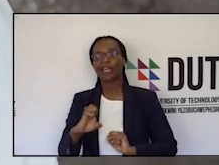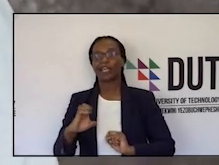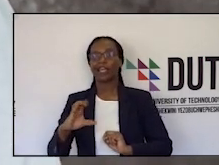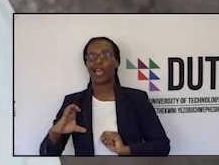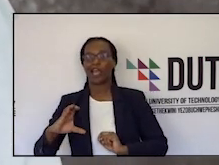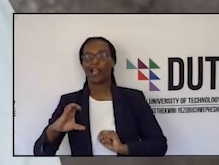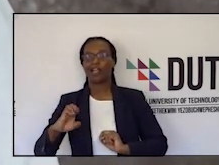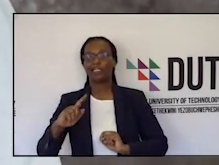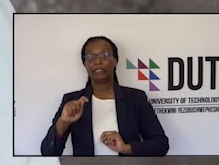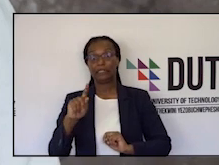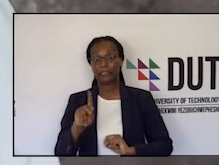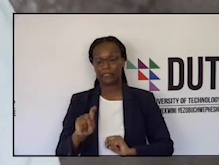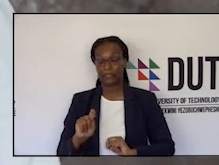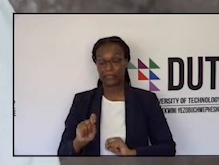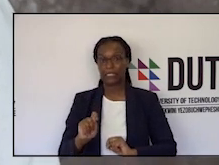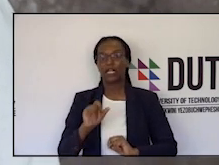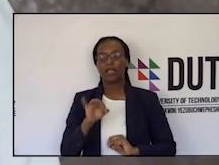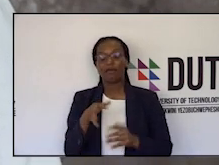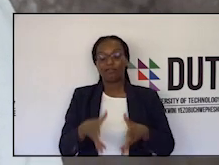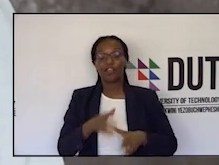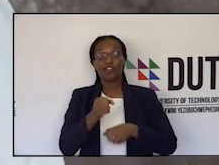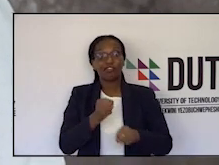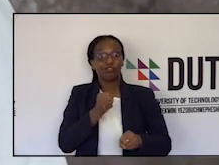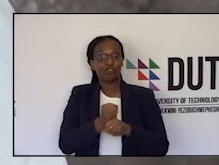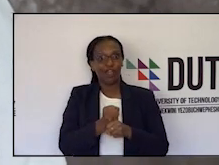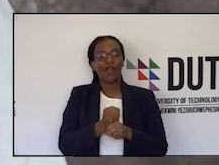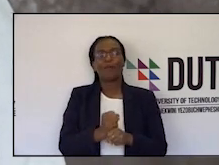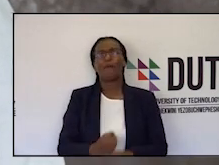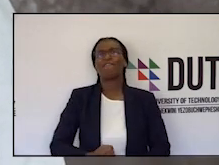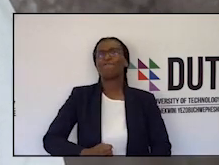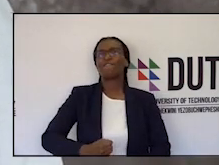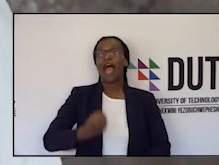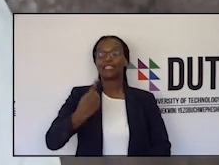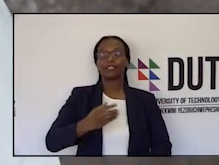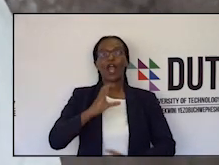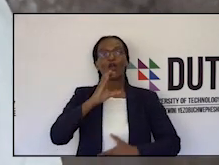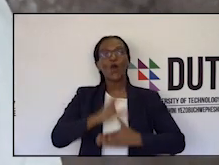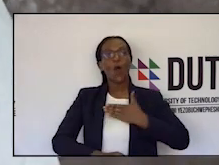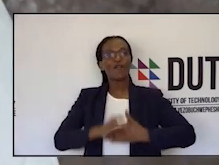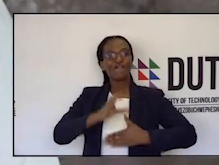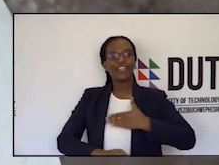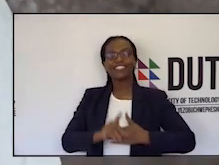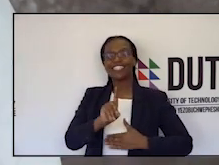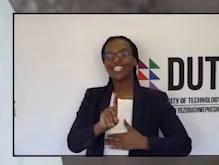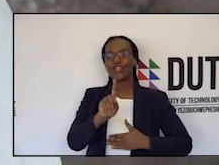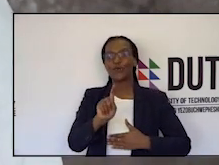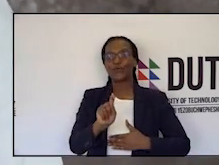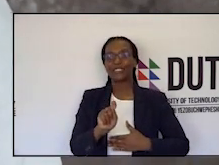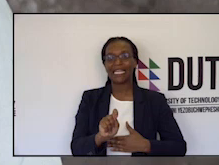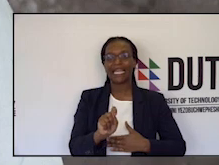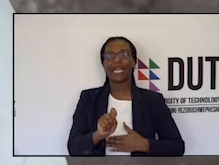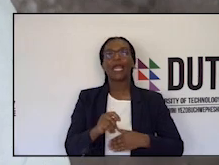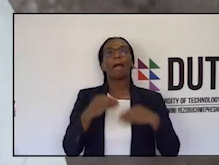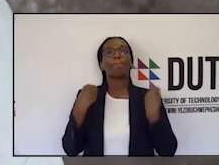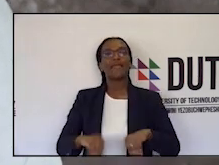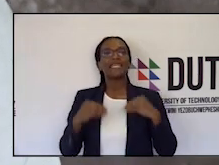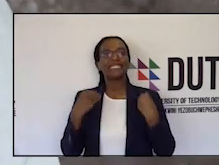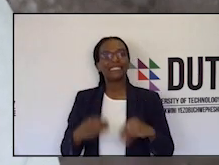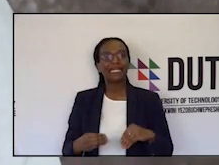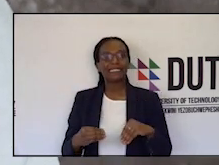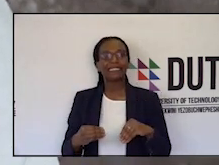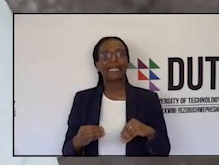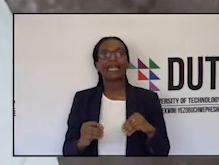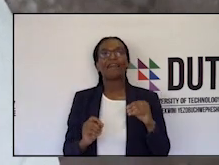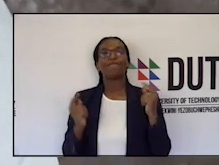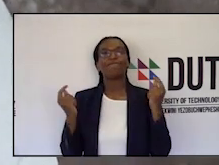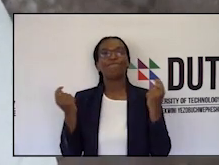departments, this year we're going to host a first ever DUT Business Festival. It will happen